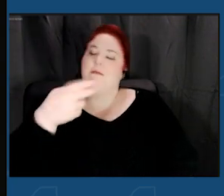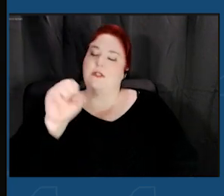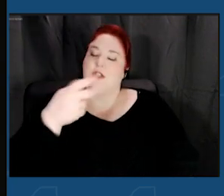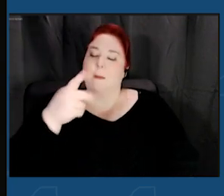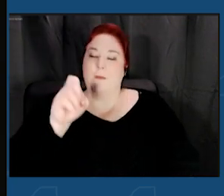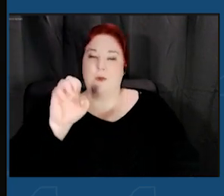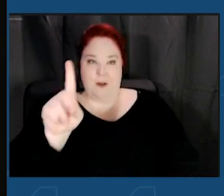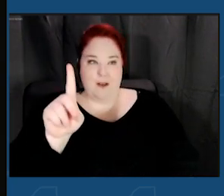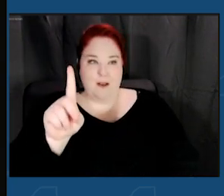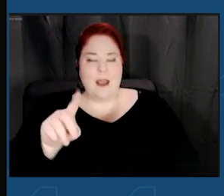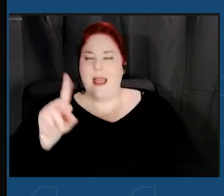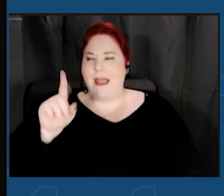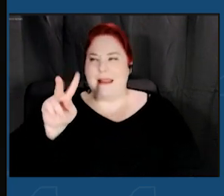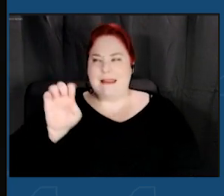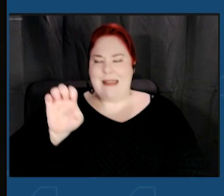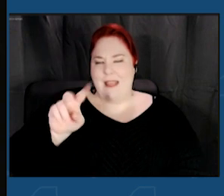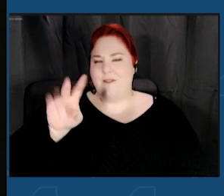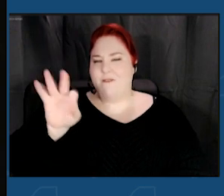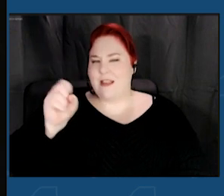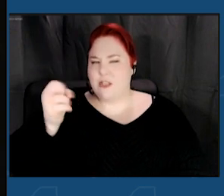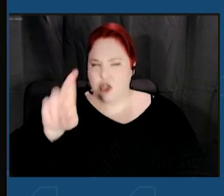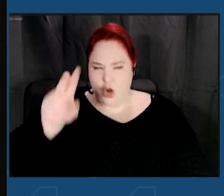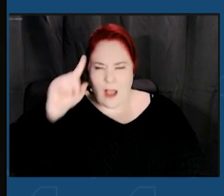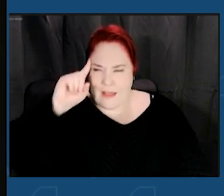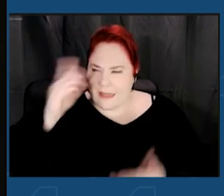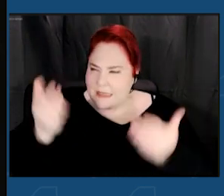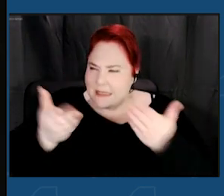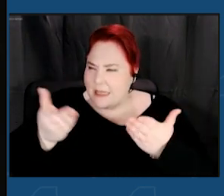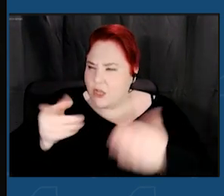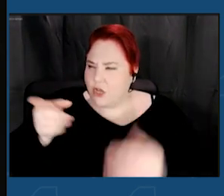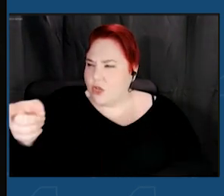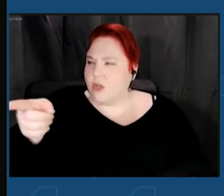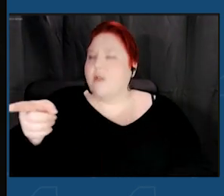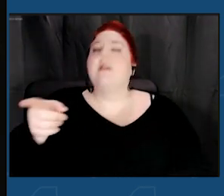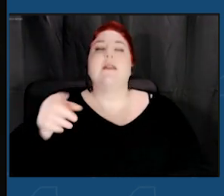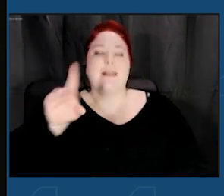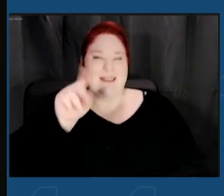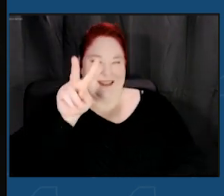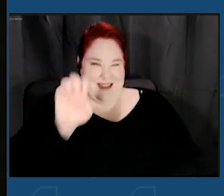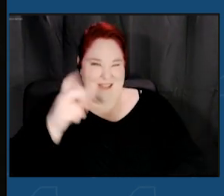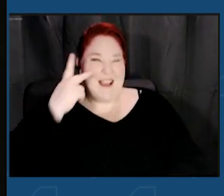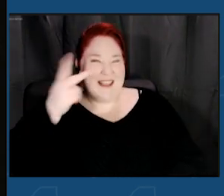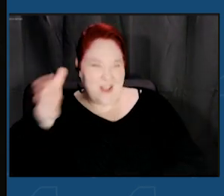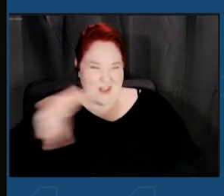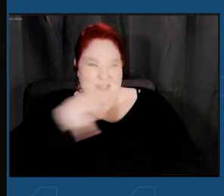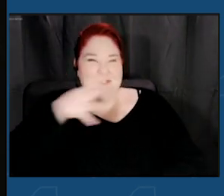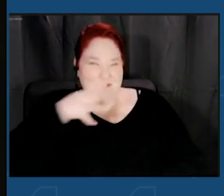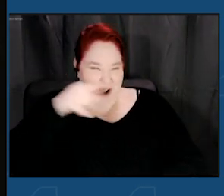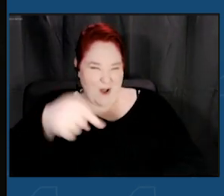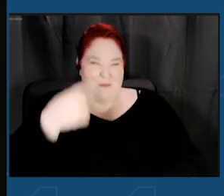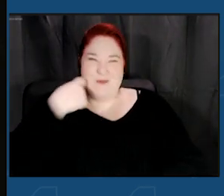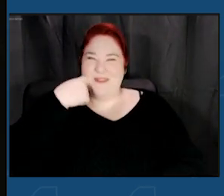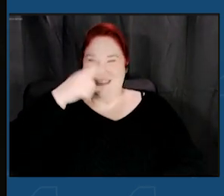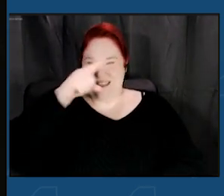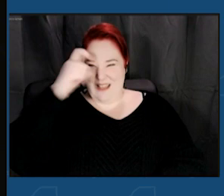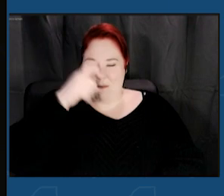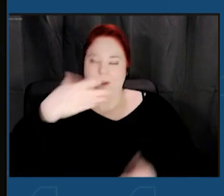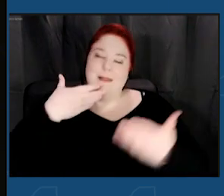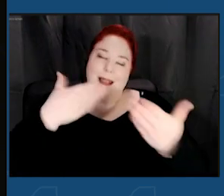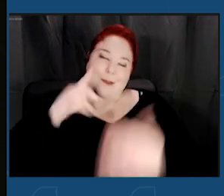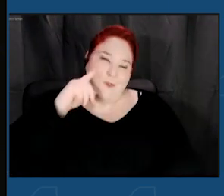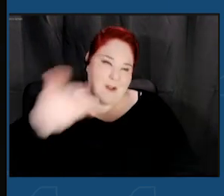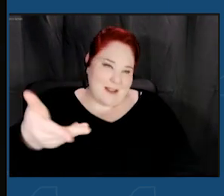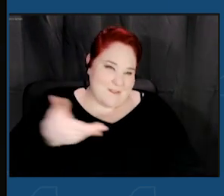here, president of the New York Farm Bureau. Where's Dave? All right, Dave, saw you up at your farm this summer, and appreciate the warm hospitality and